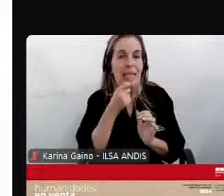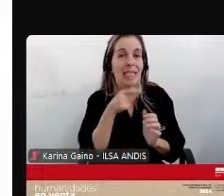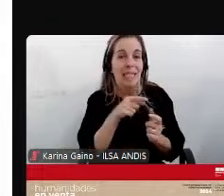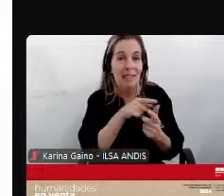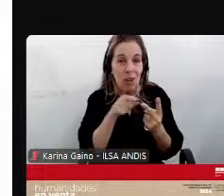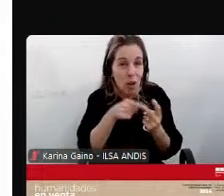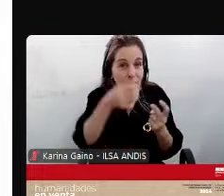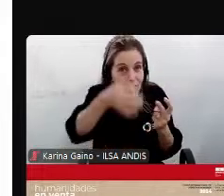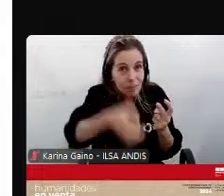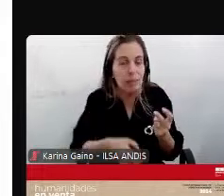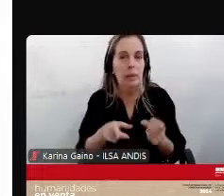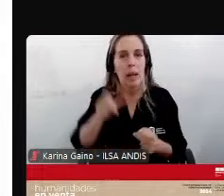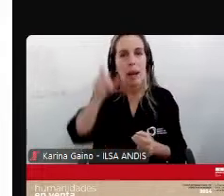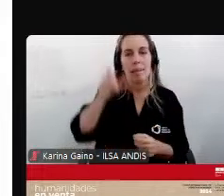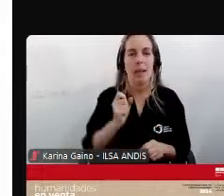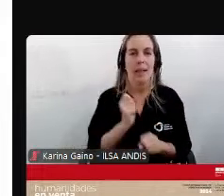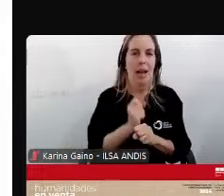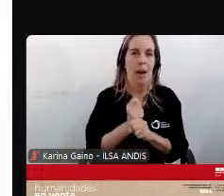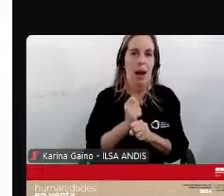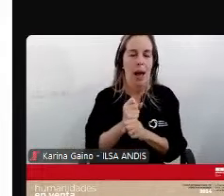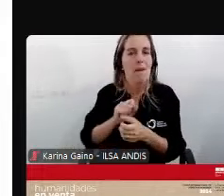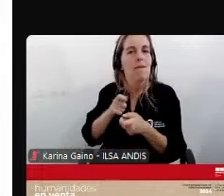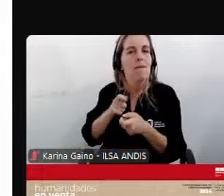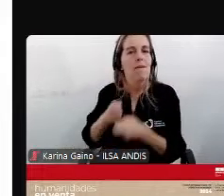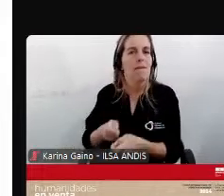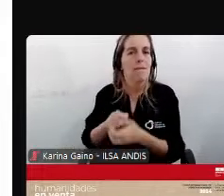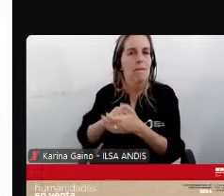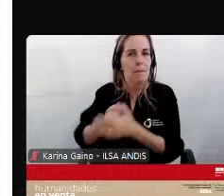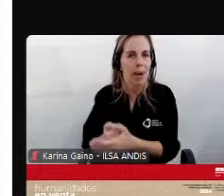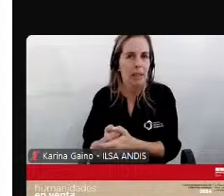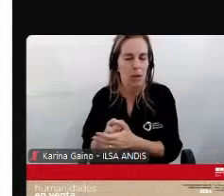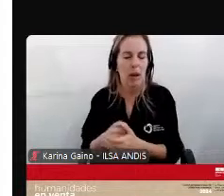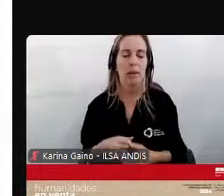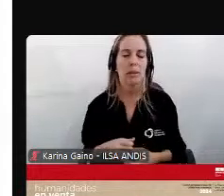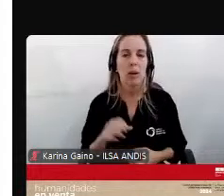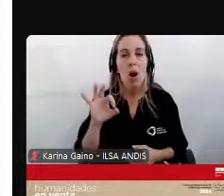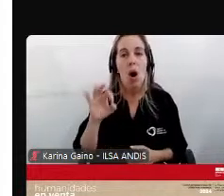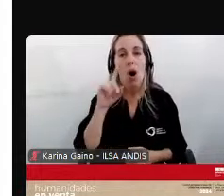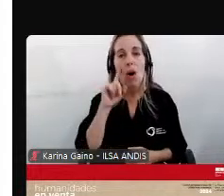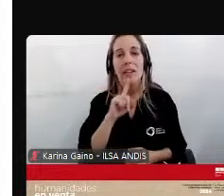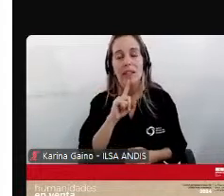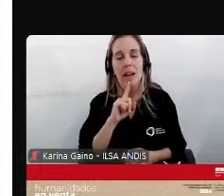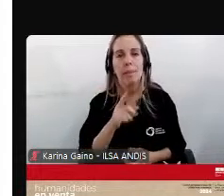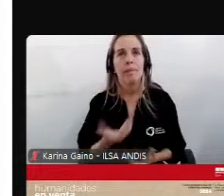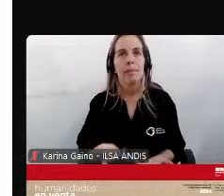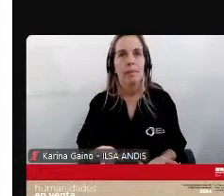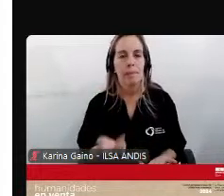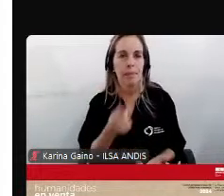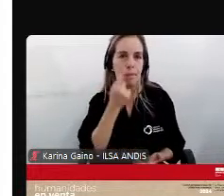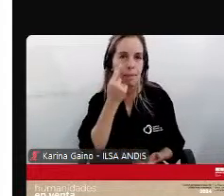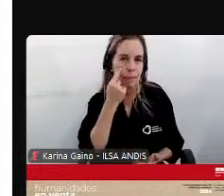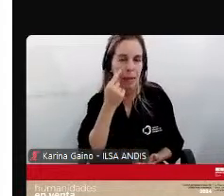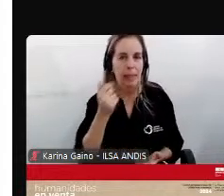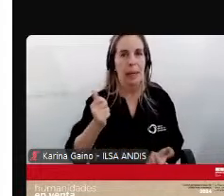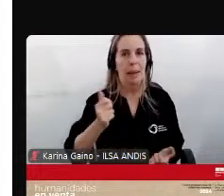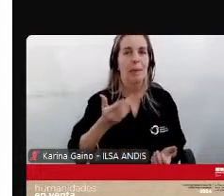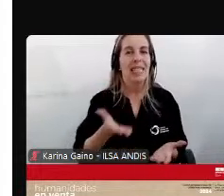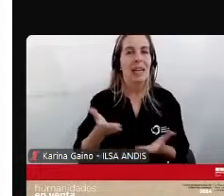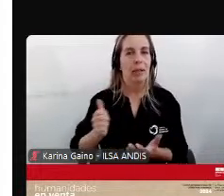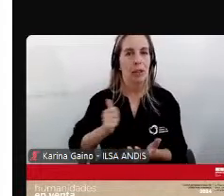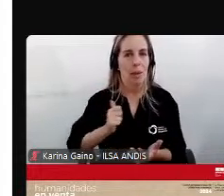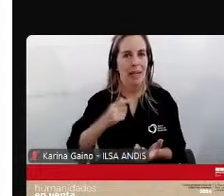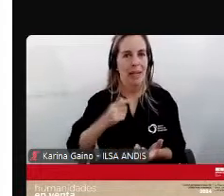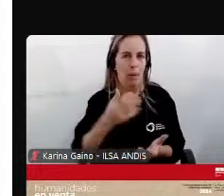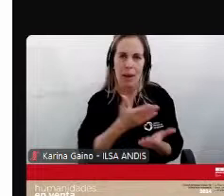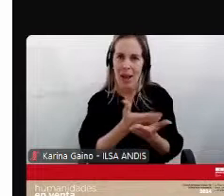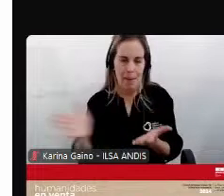to note that the ILO definition excludes compulsory military service, civic obligations, or work mandated